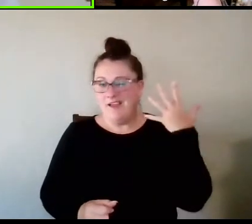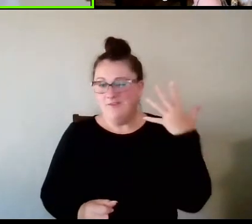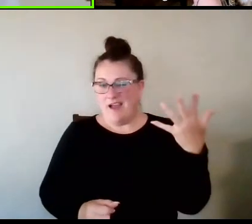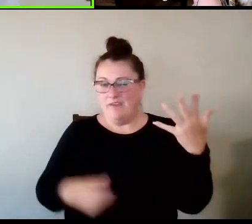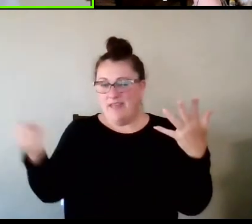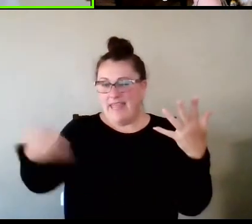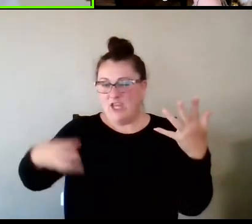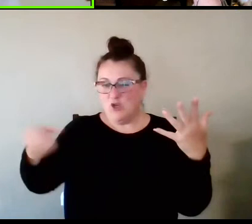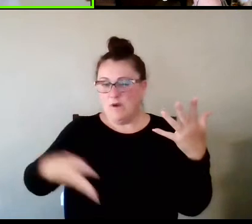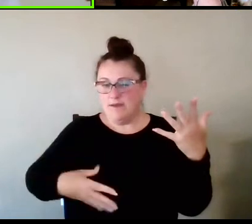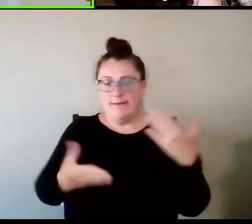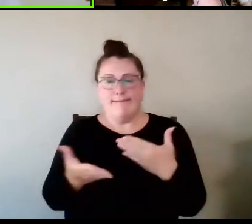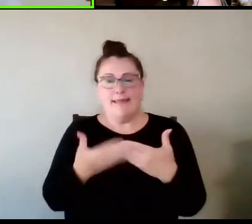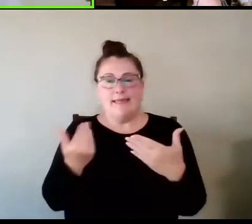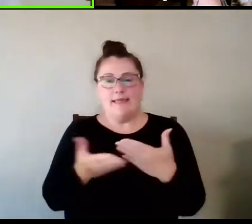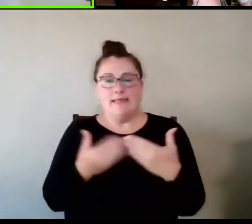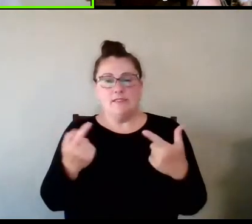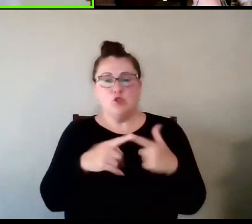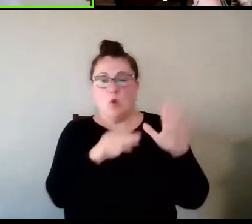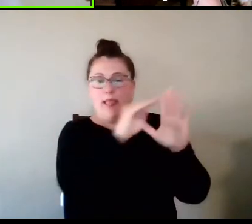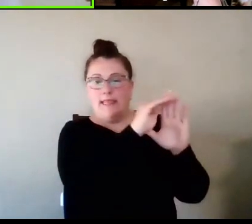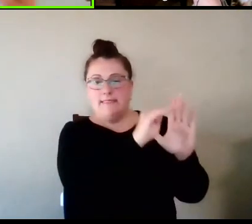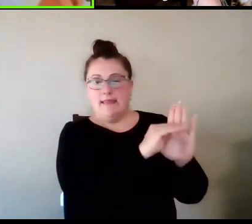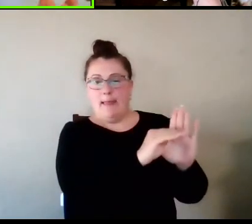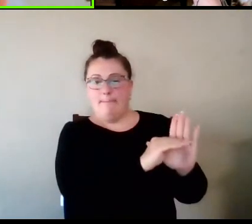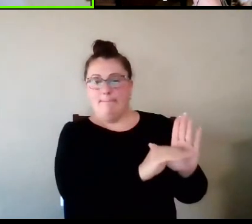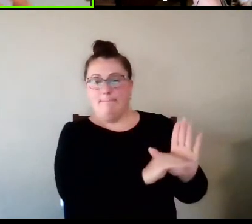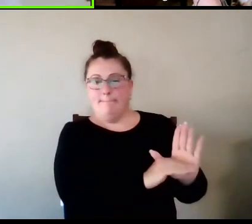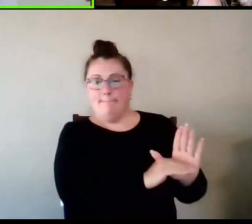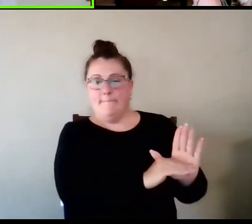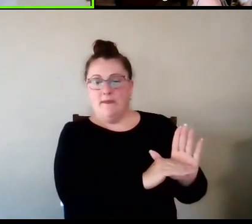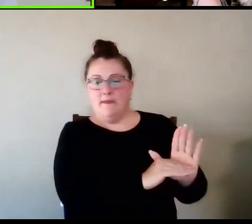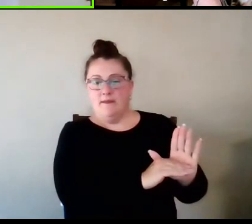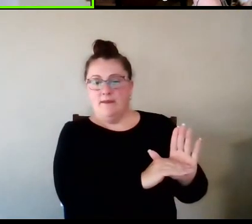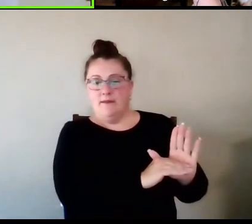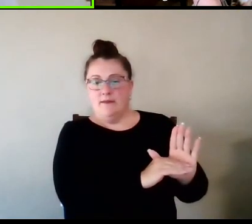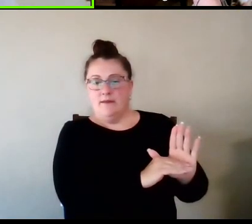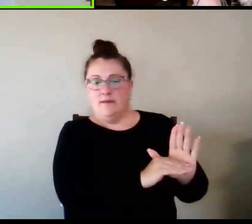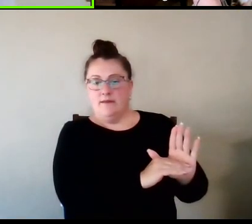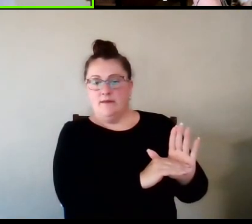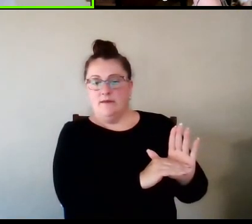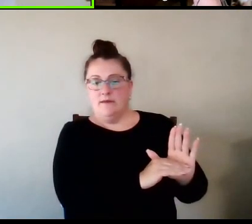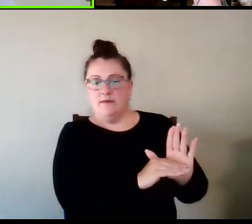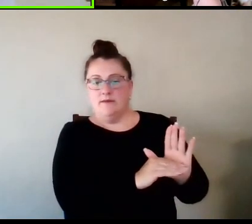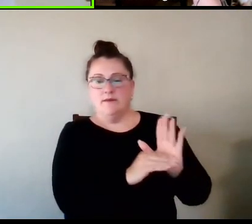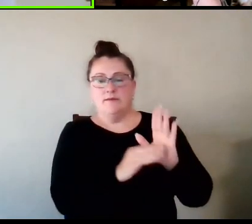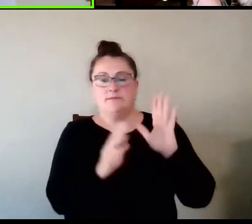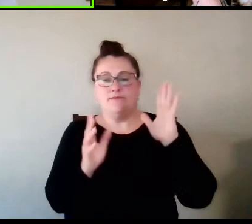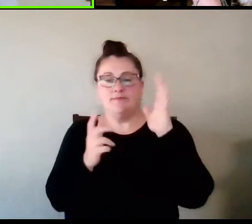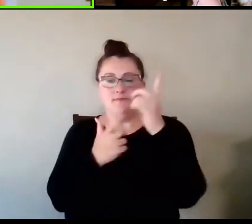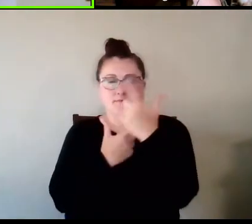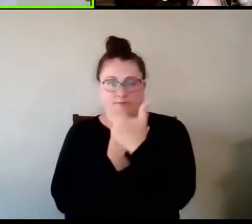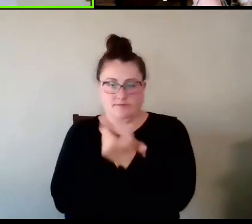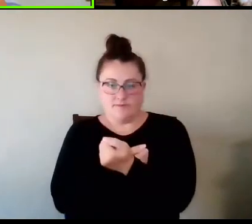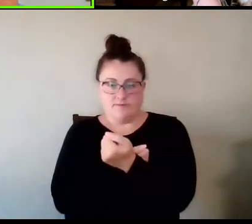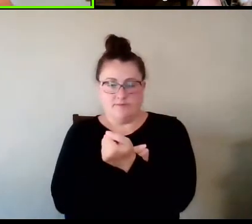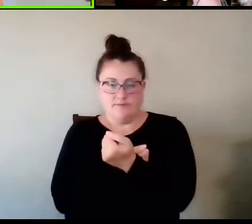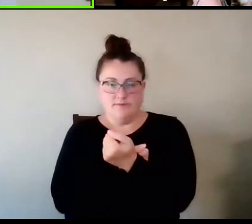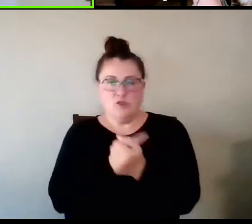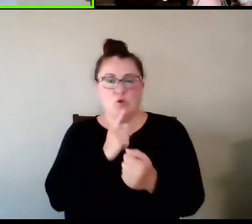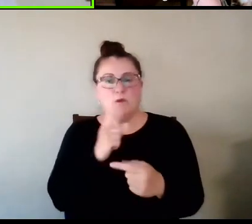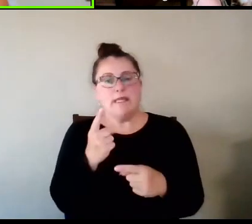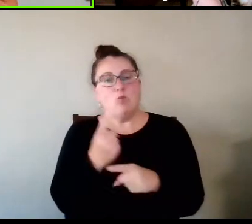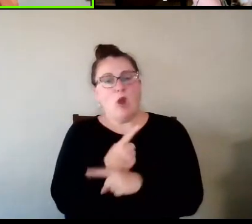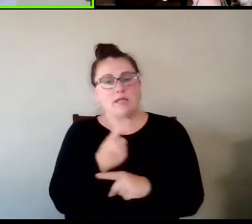ingredients. Easy to list them, very interesting to do this at scale. And in the book, we give a lot of very